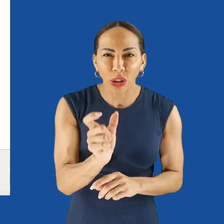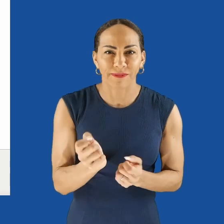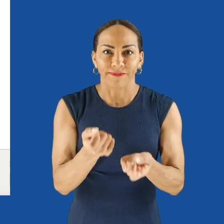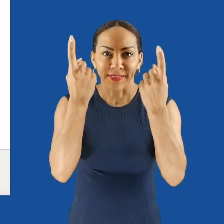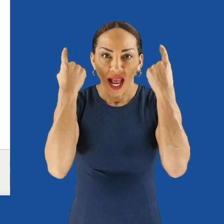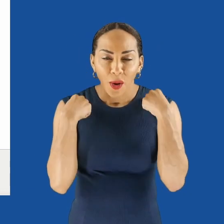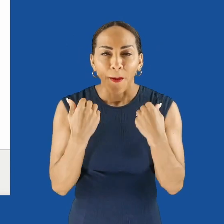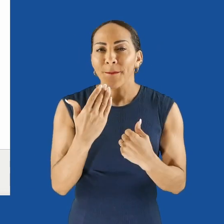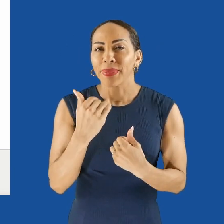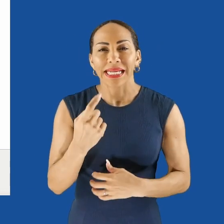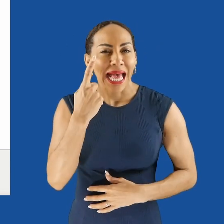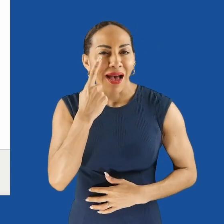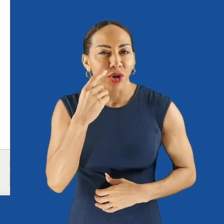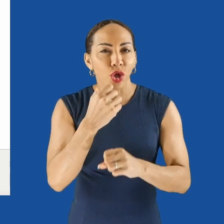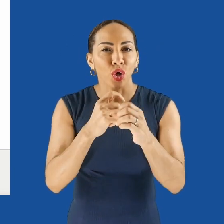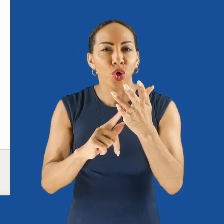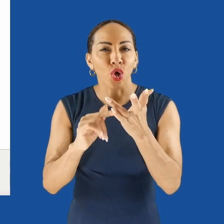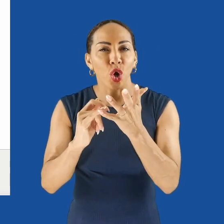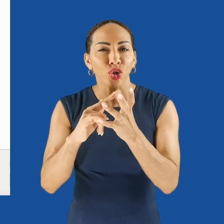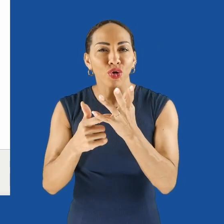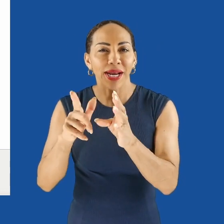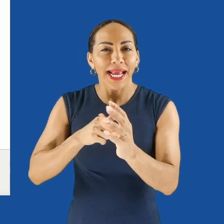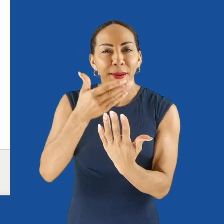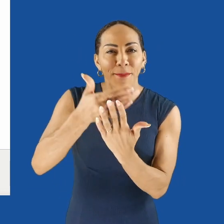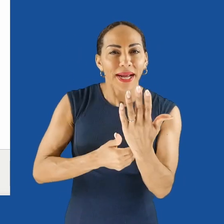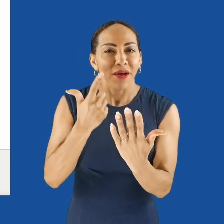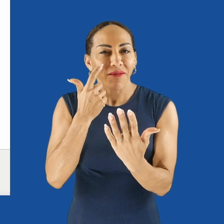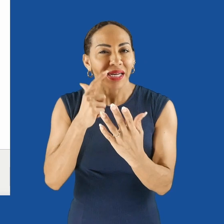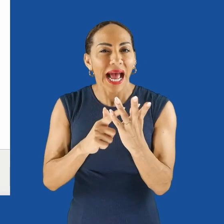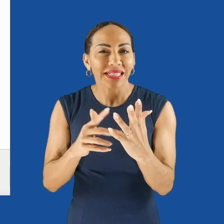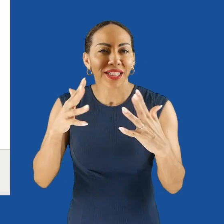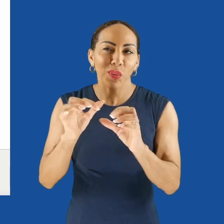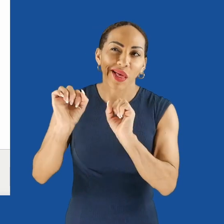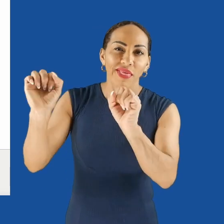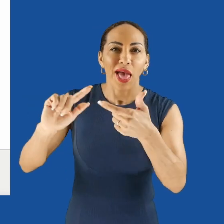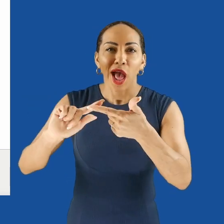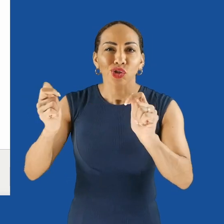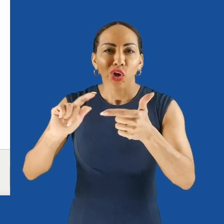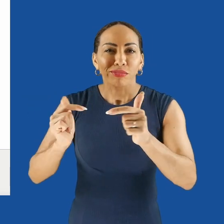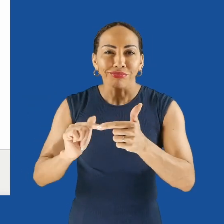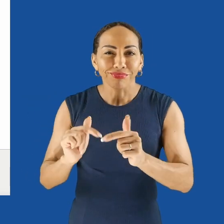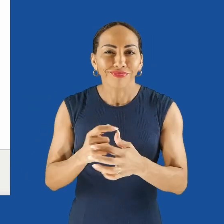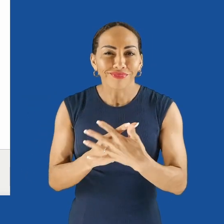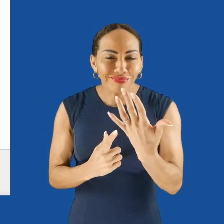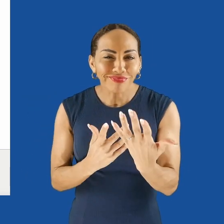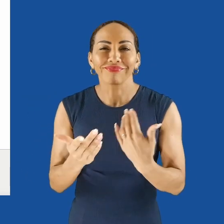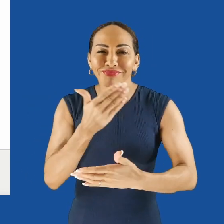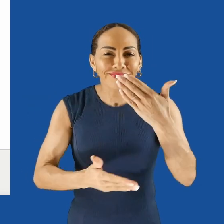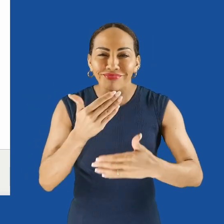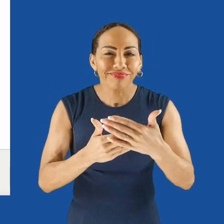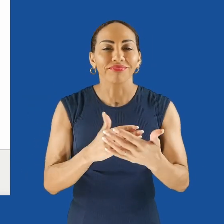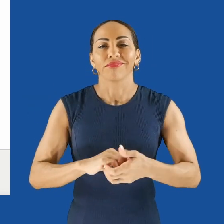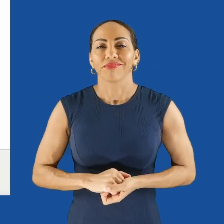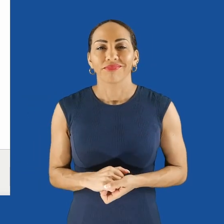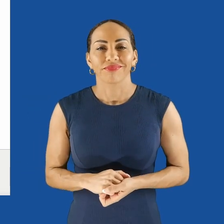not familiar with, please go to our glossary page to find out more about Access to Work's terminology. As you'll see in